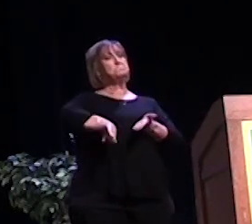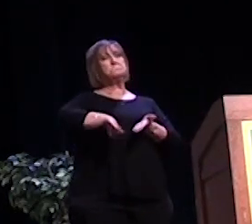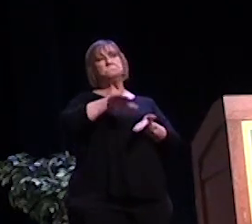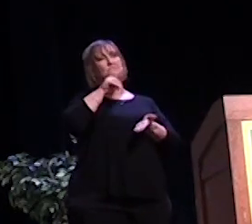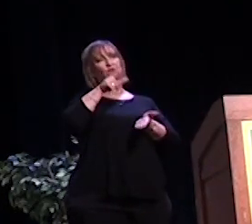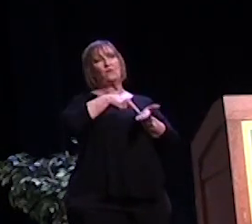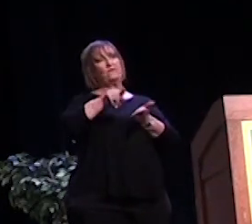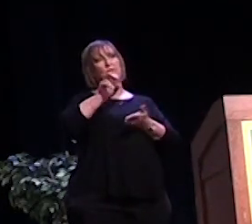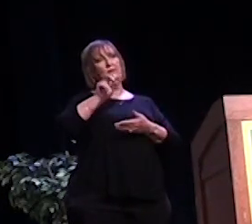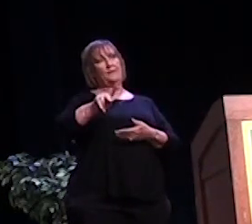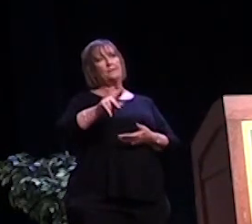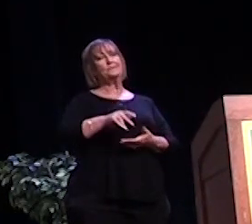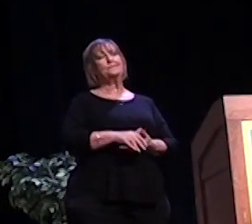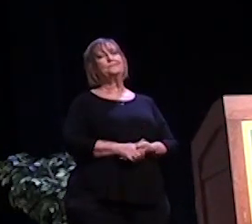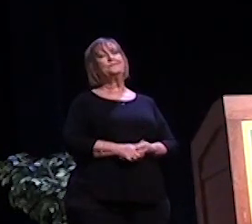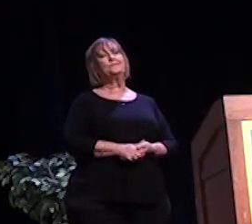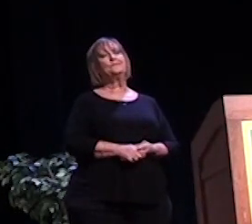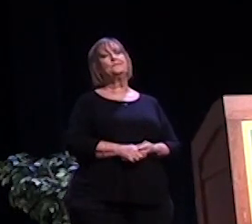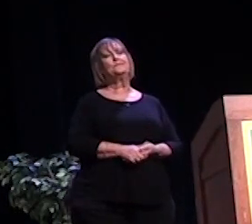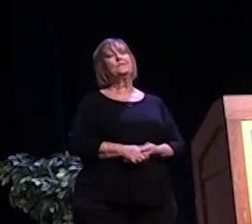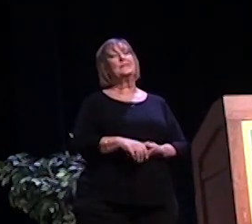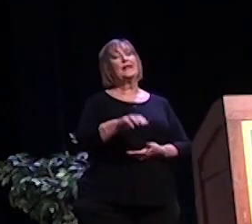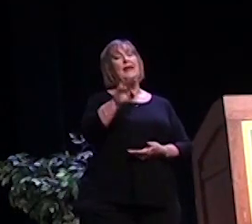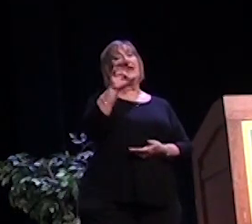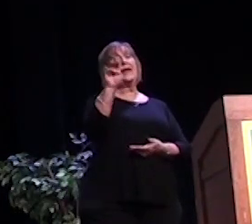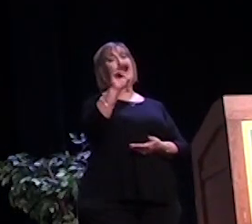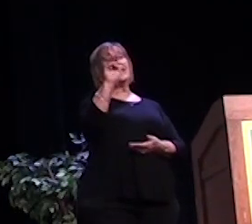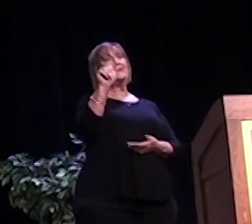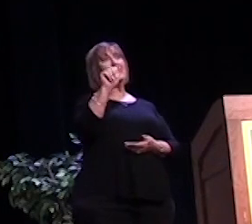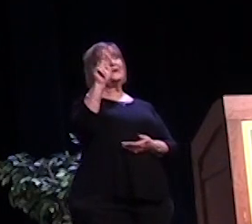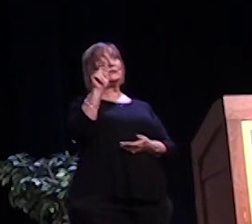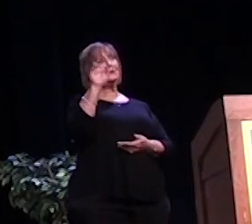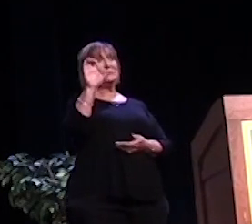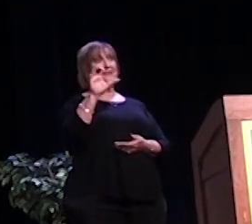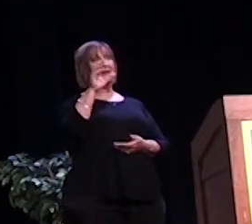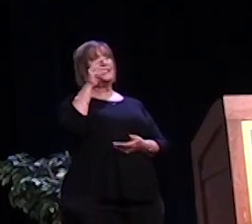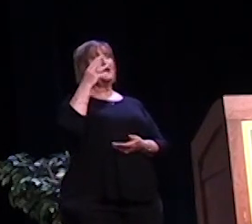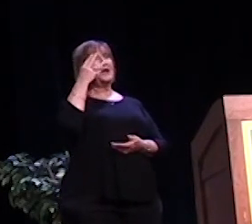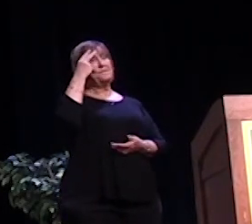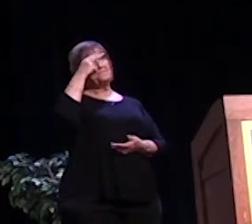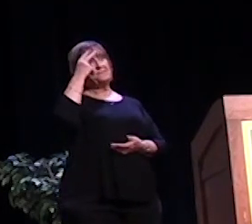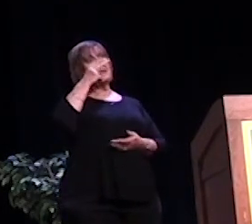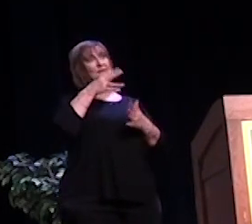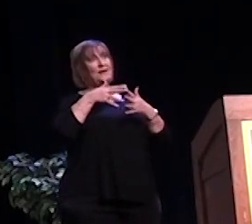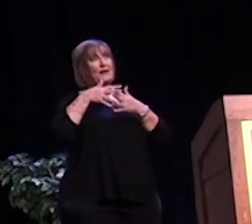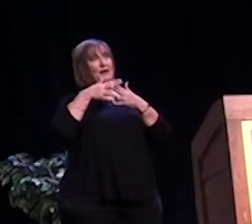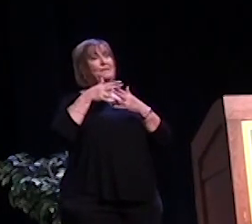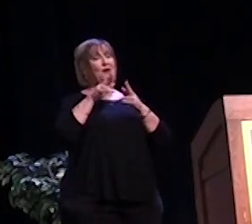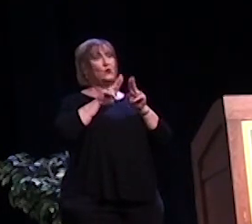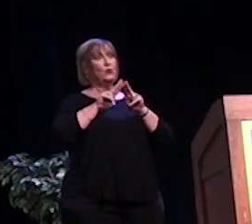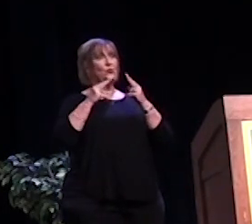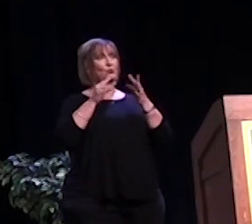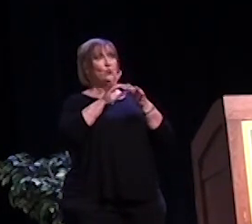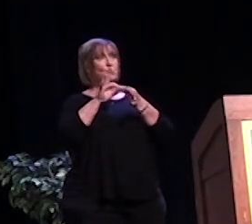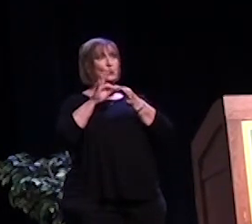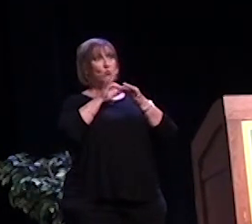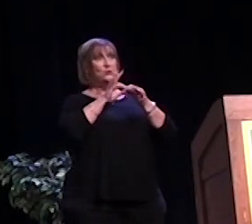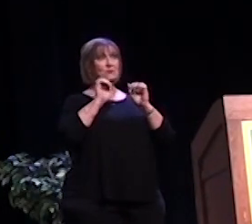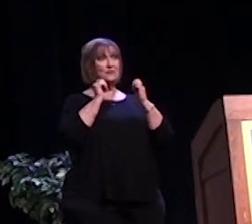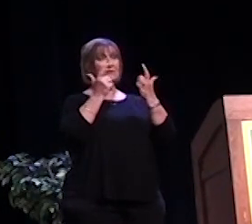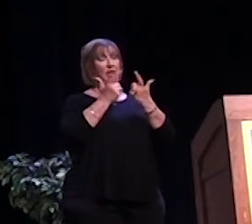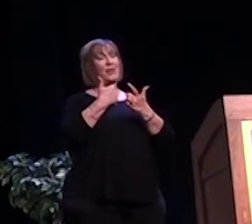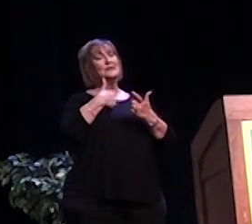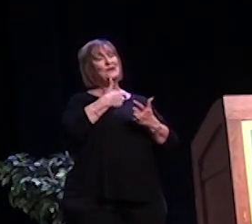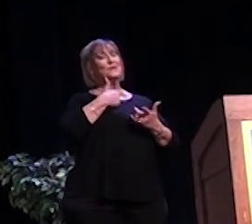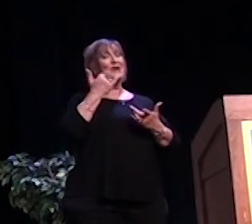So for our services in Mock, we try our best to, if we can undo it and transfer out. And so if it's someone who